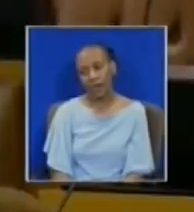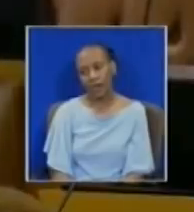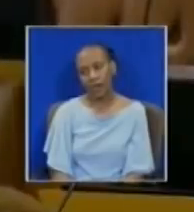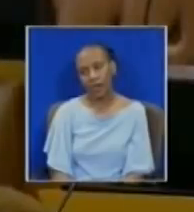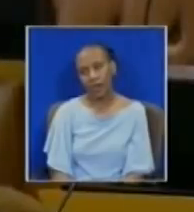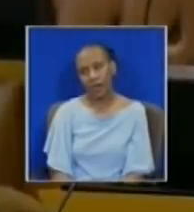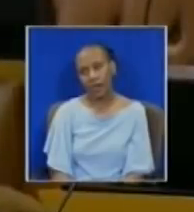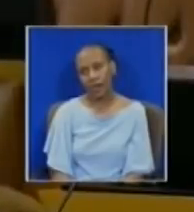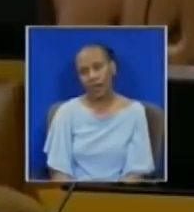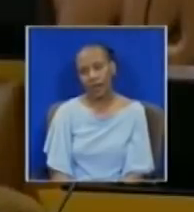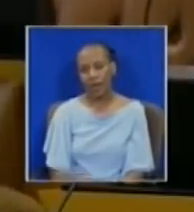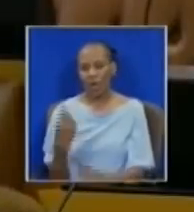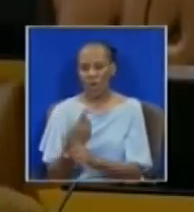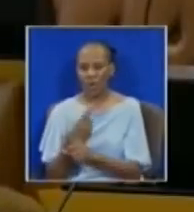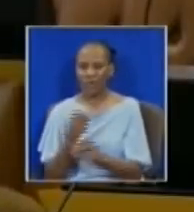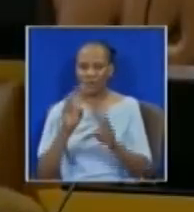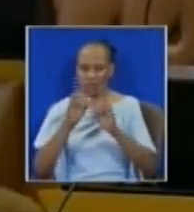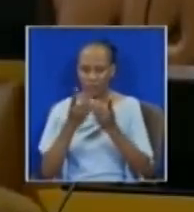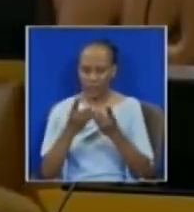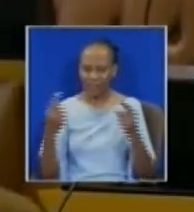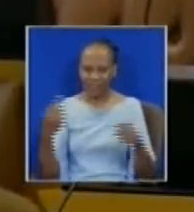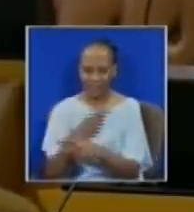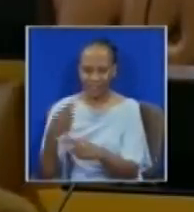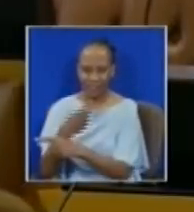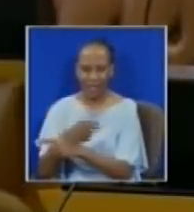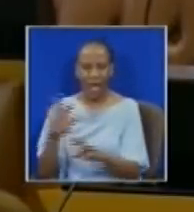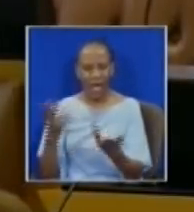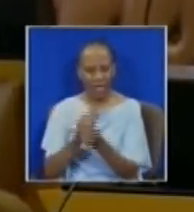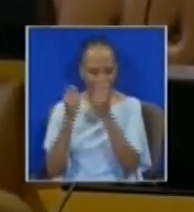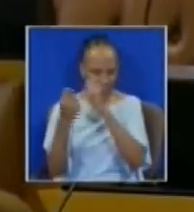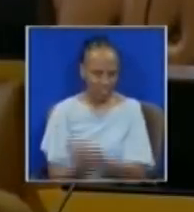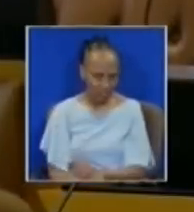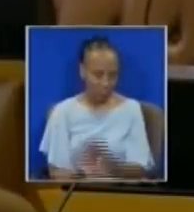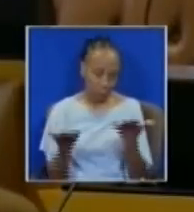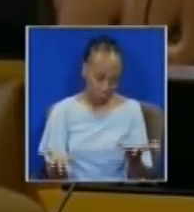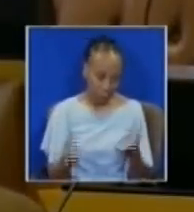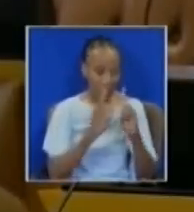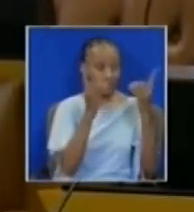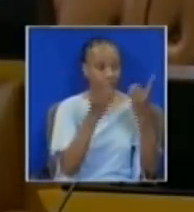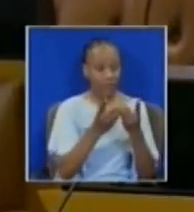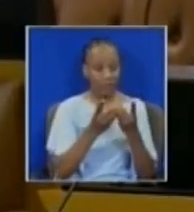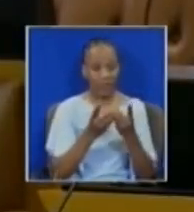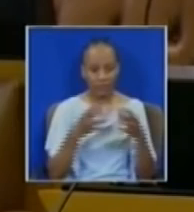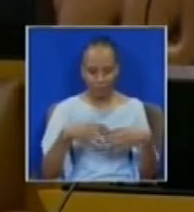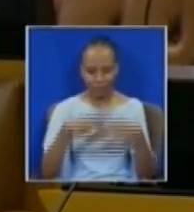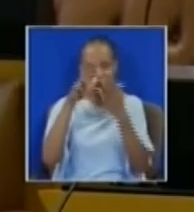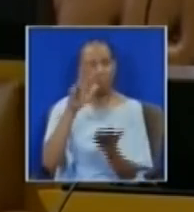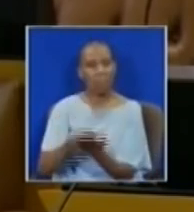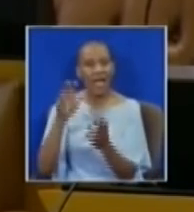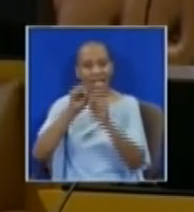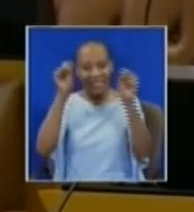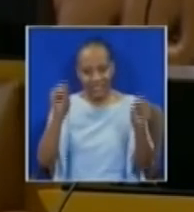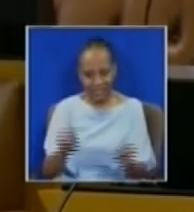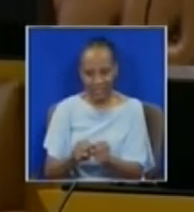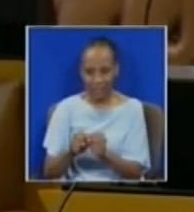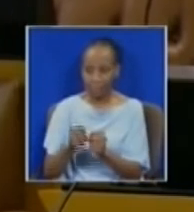Now, you must remember that this is for the ministers only, and I think it affects the ANC tremendously too when their ministers don't answer questions,